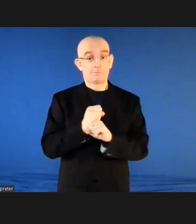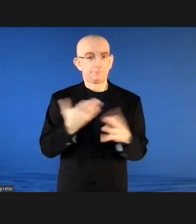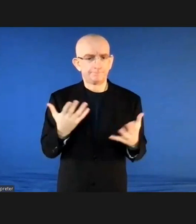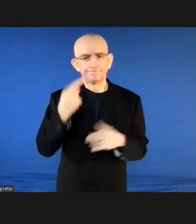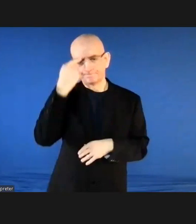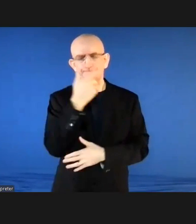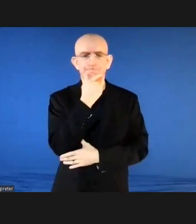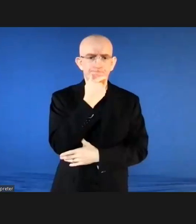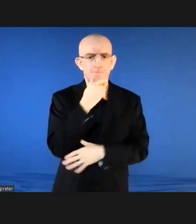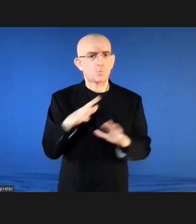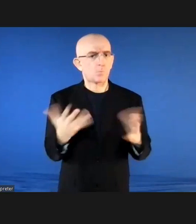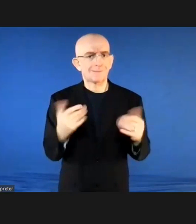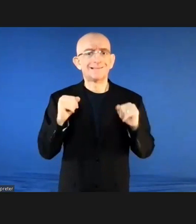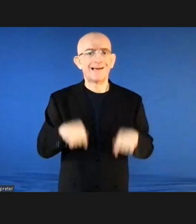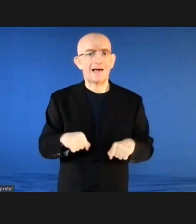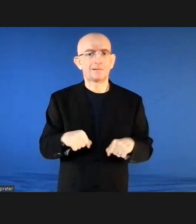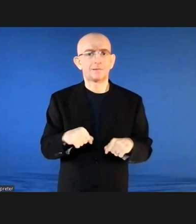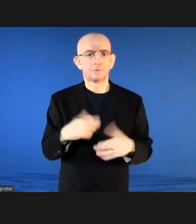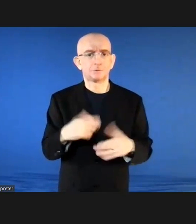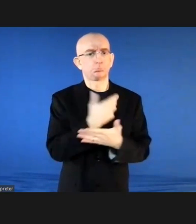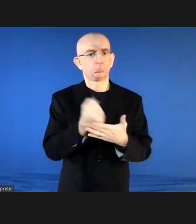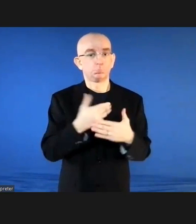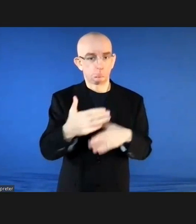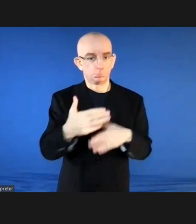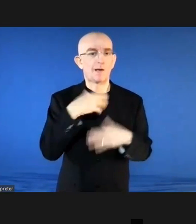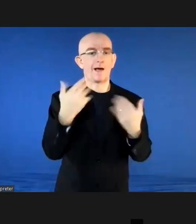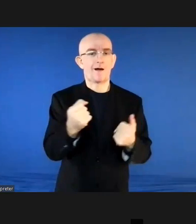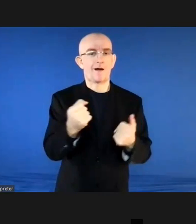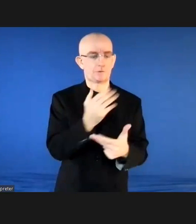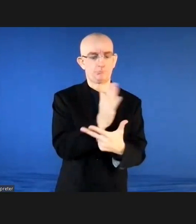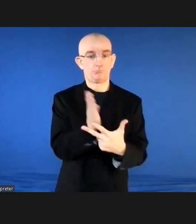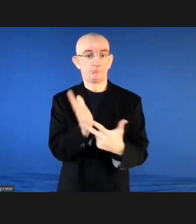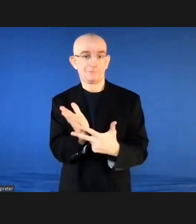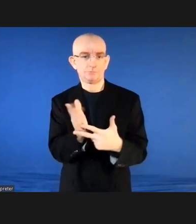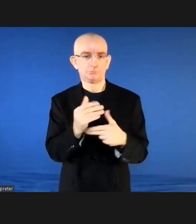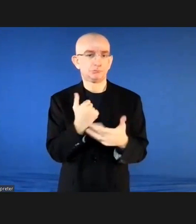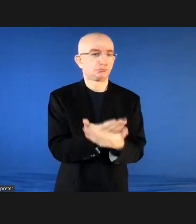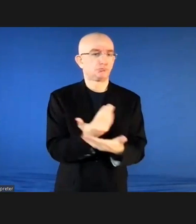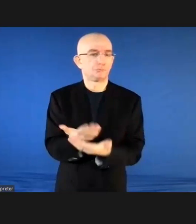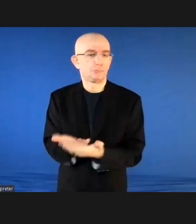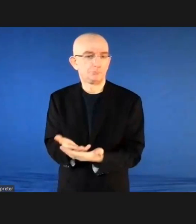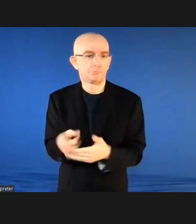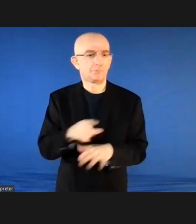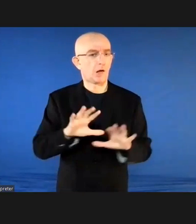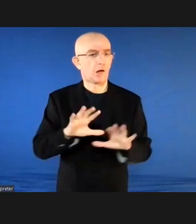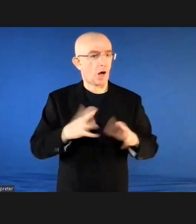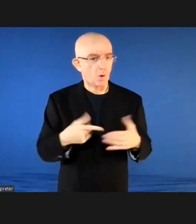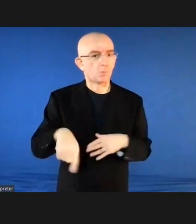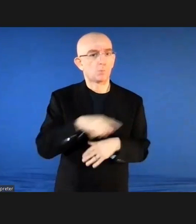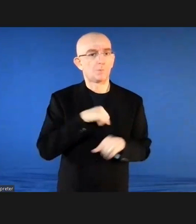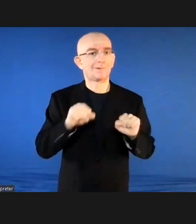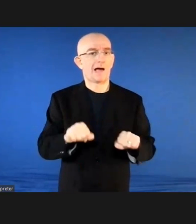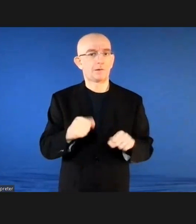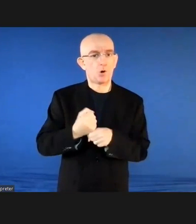together towards our common goal. So the first is collaboration, and we must really collaborate between